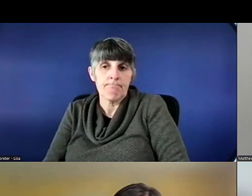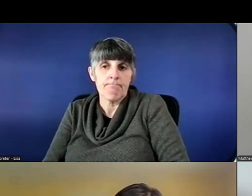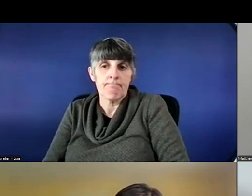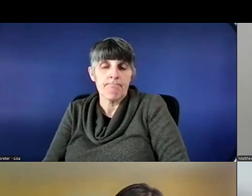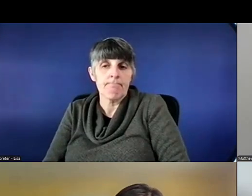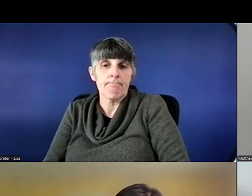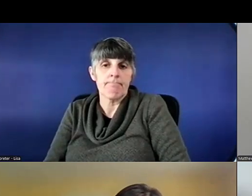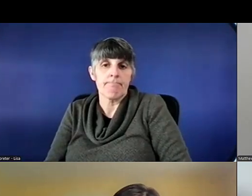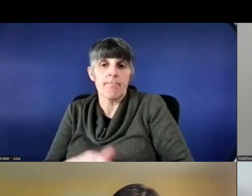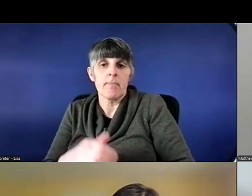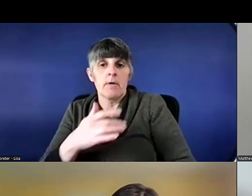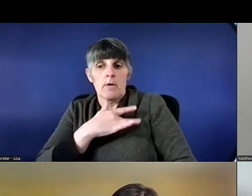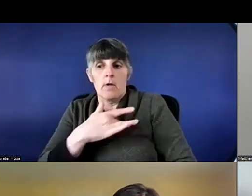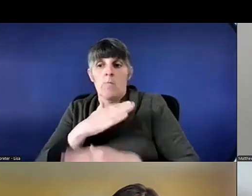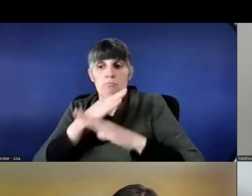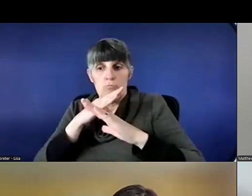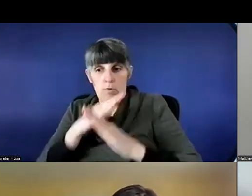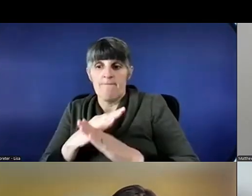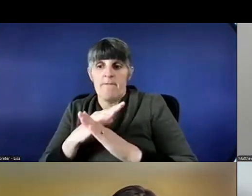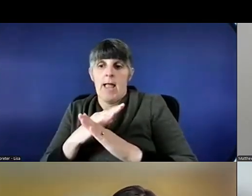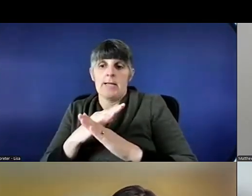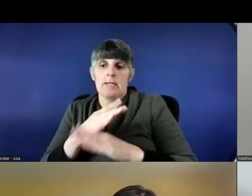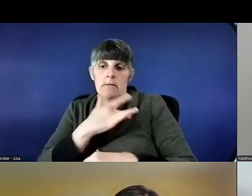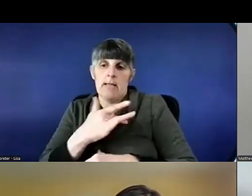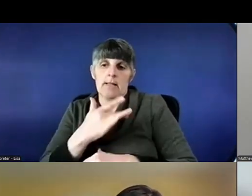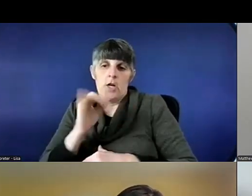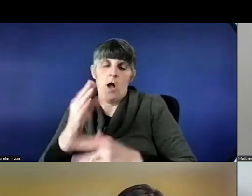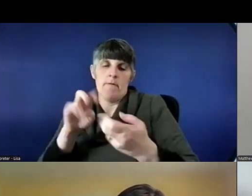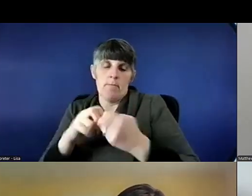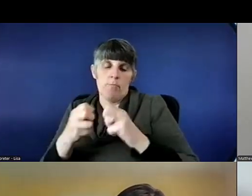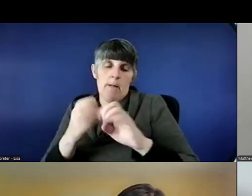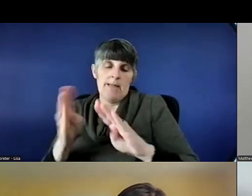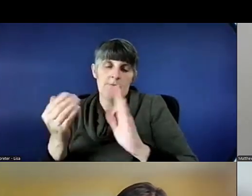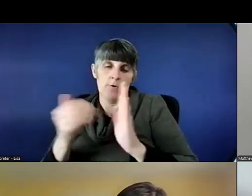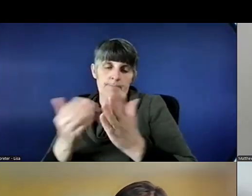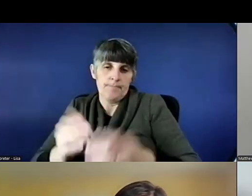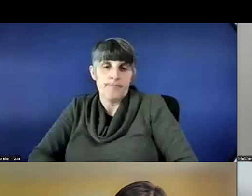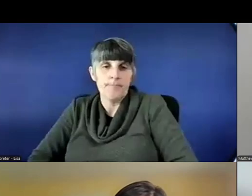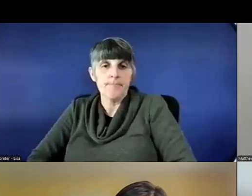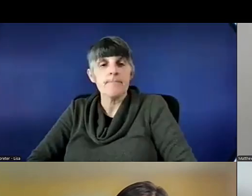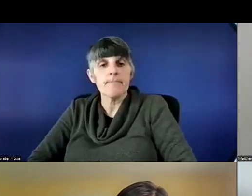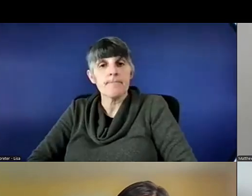by and large, prevent the likelihood of a problem behavior occurring.